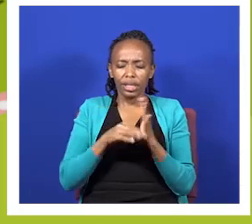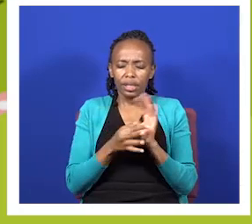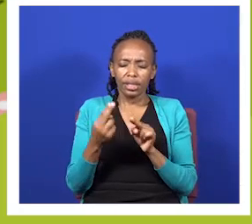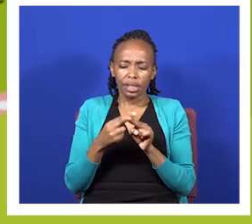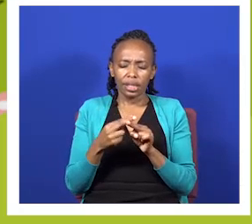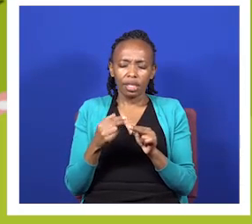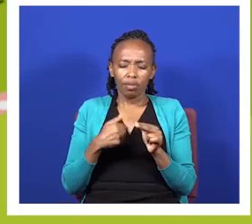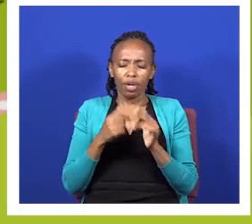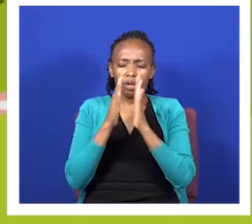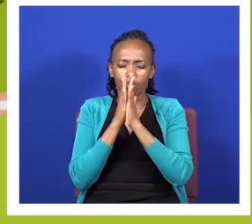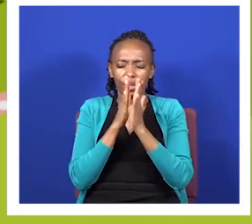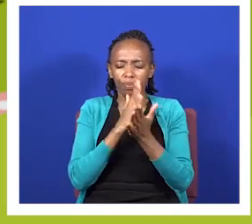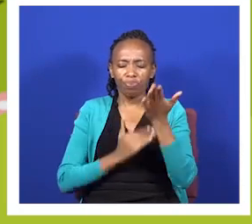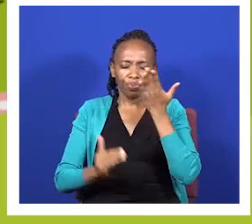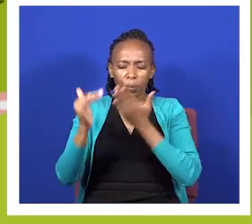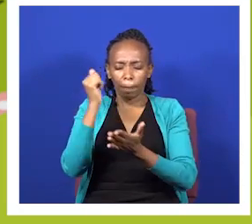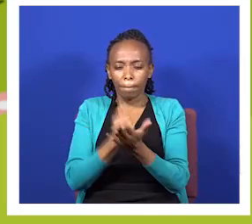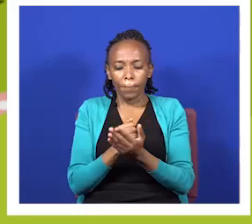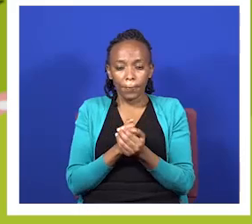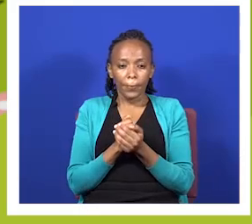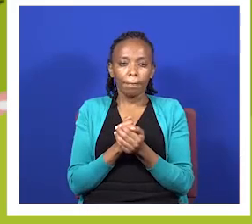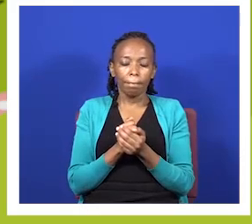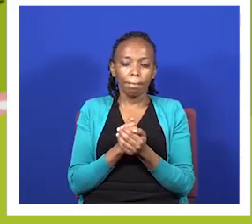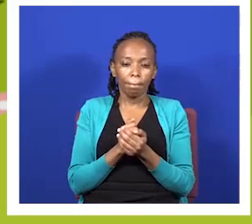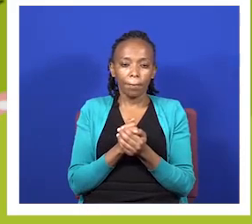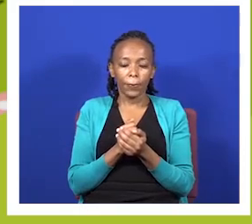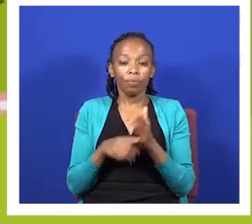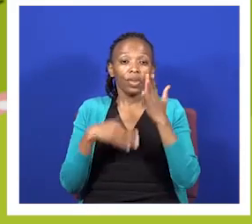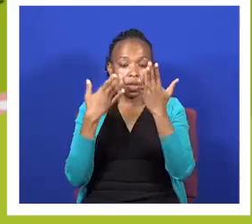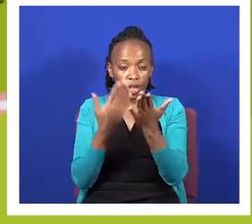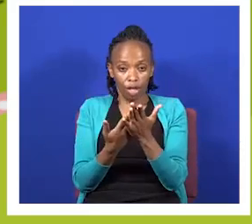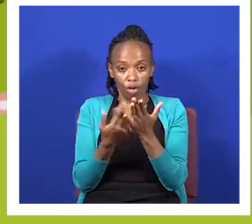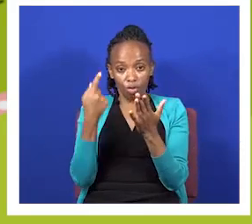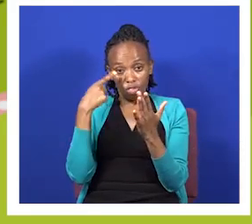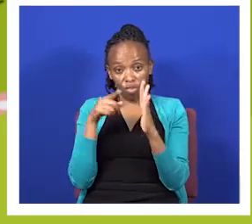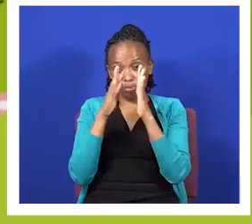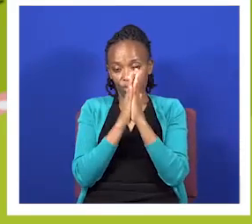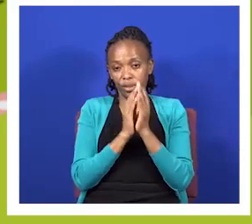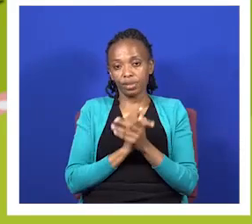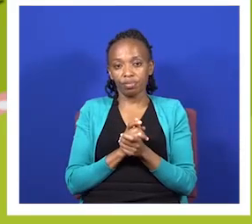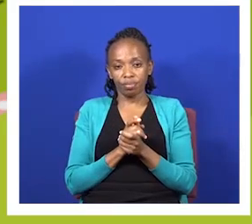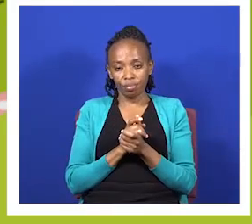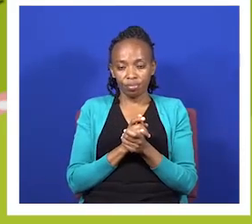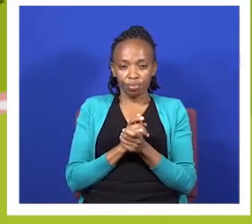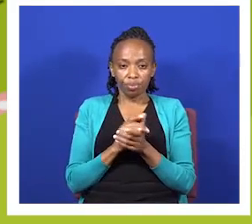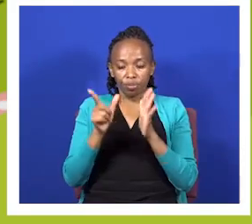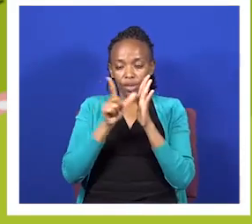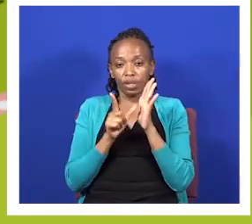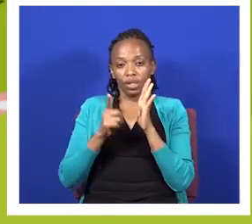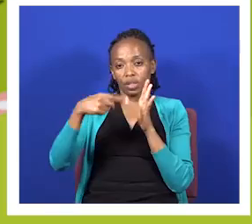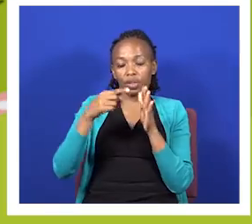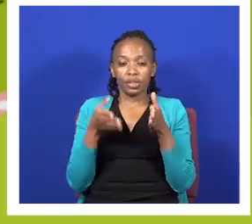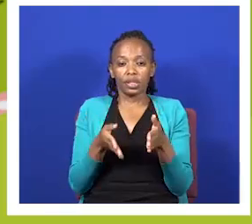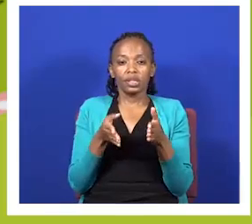In Jesus' name I pray, amen. Thank you for praying. Our